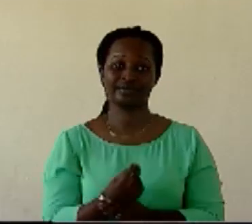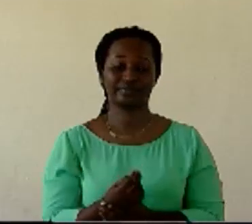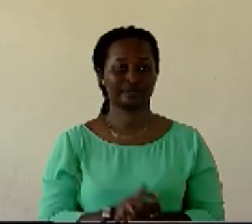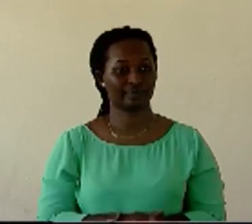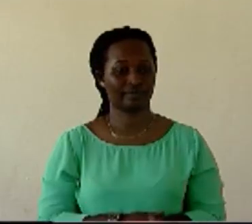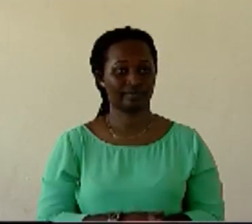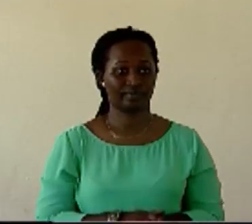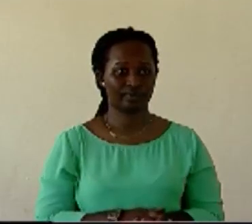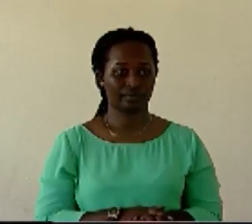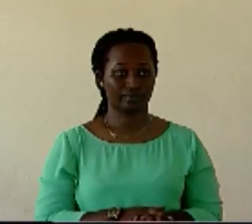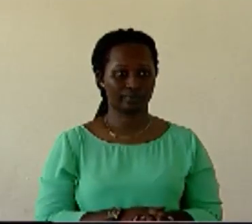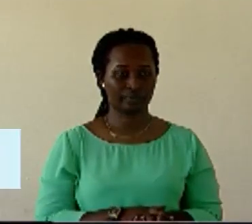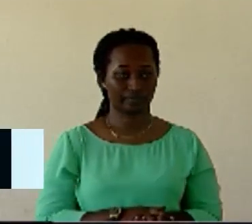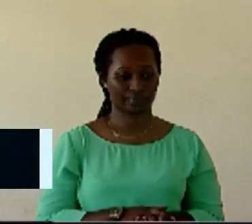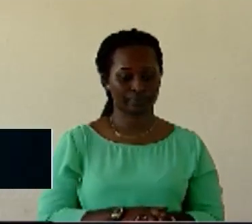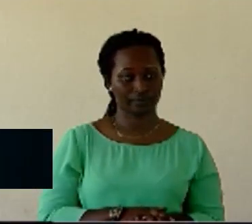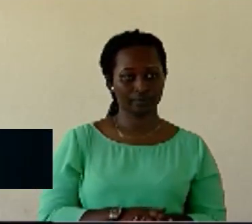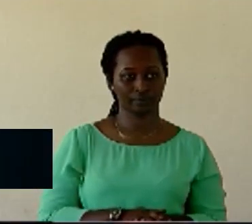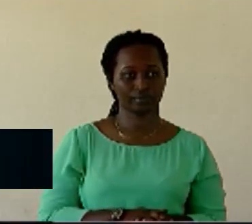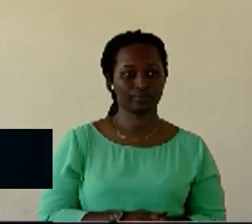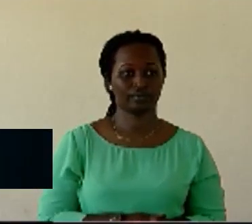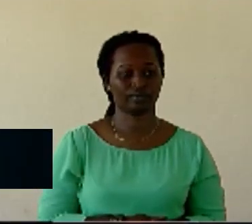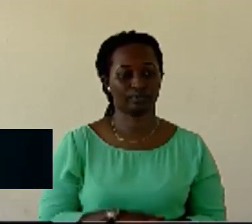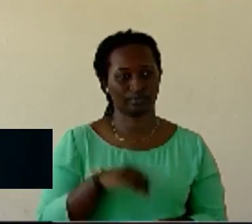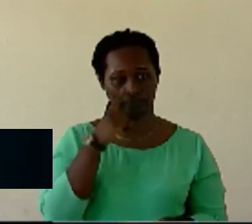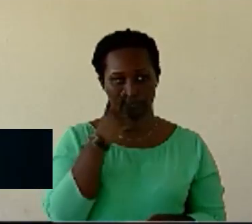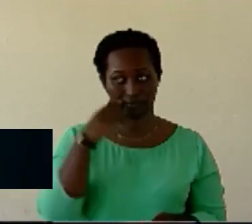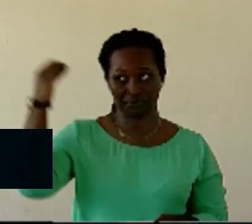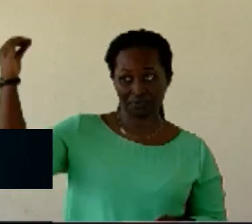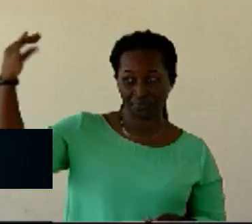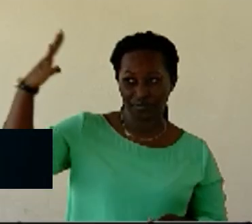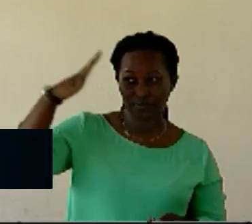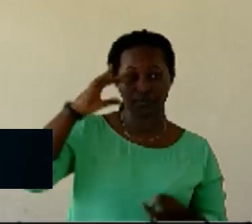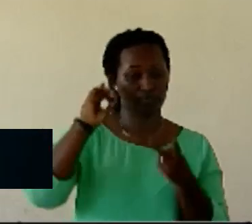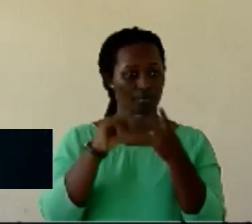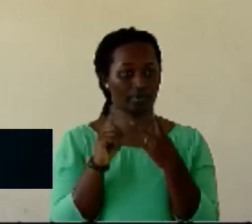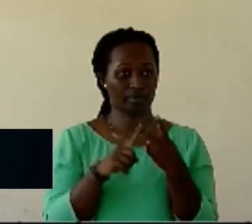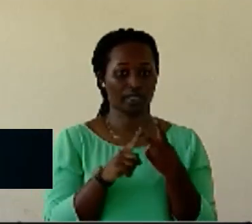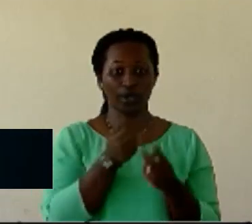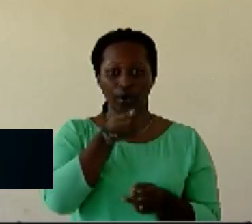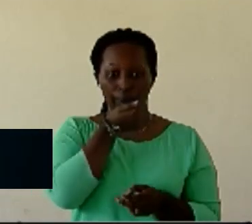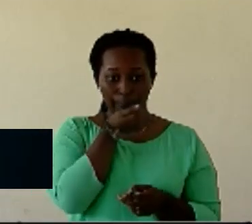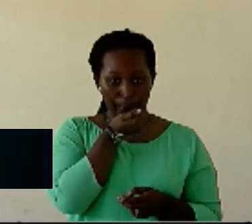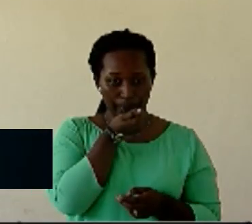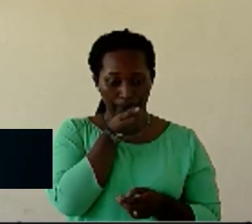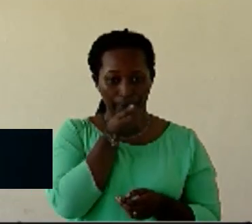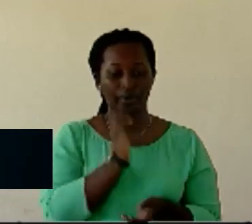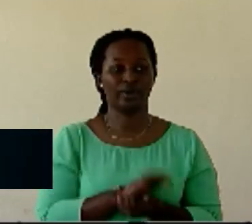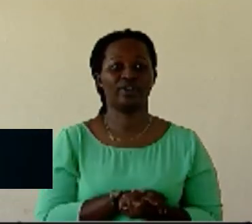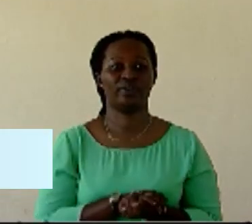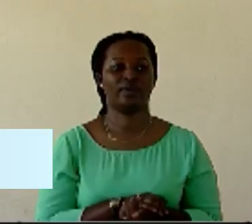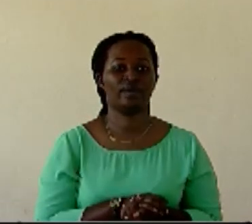This is an example of a stimulus. We can think about temperature.